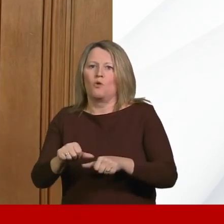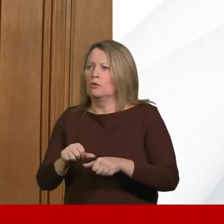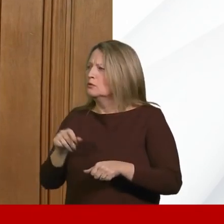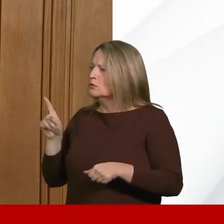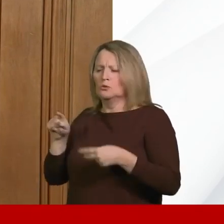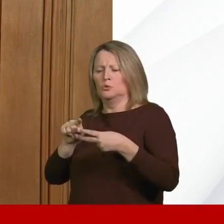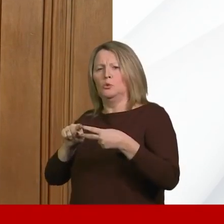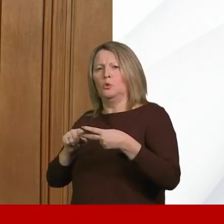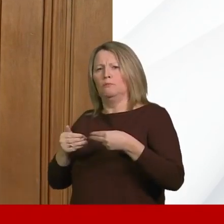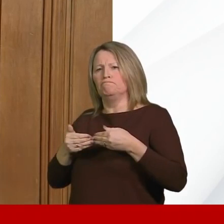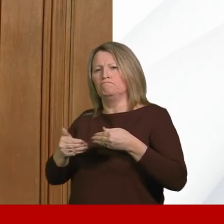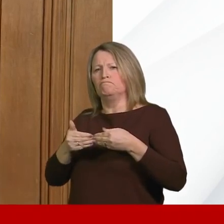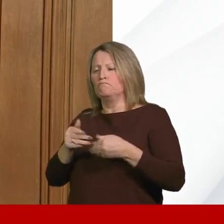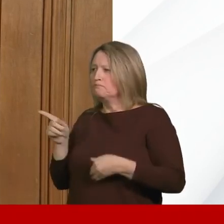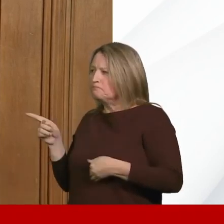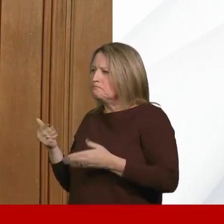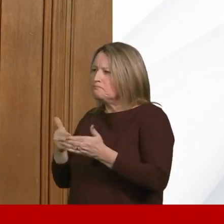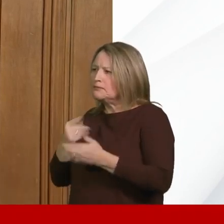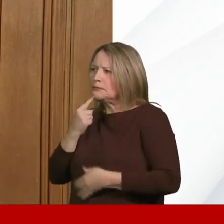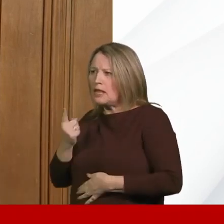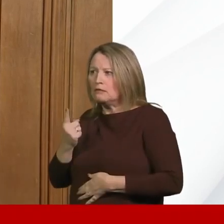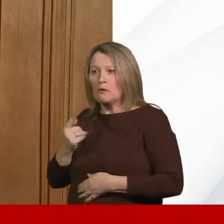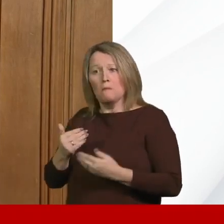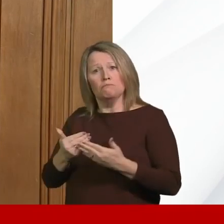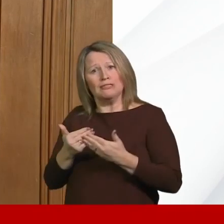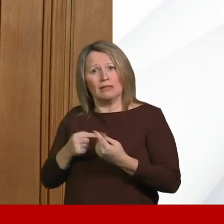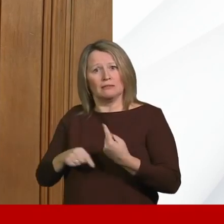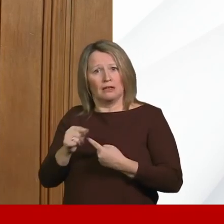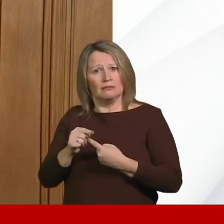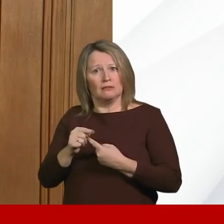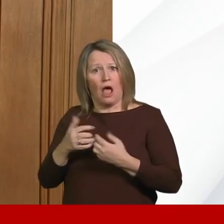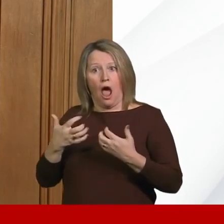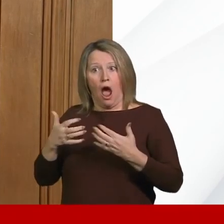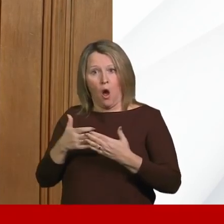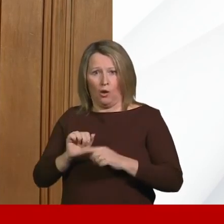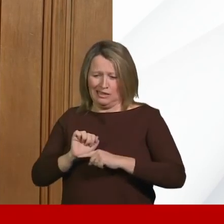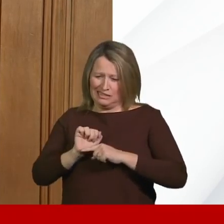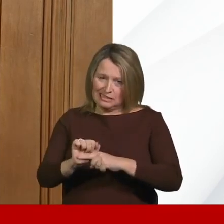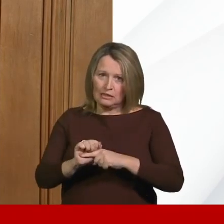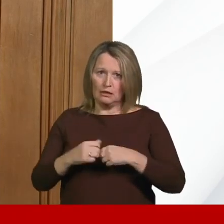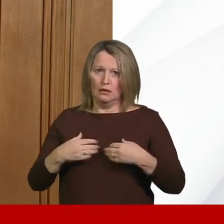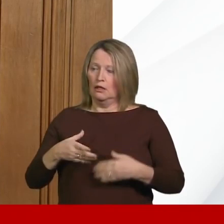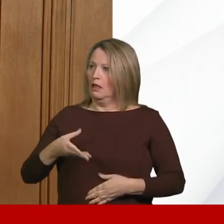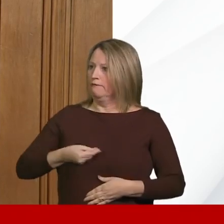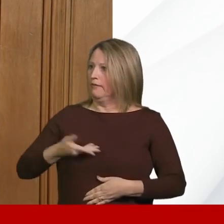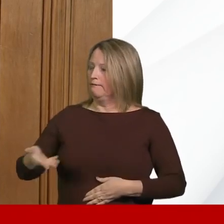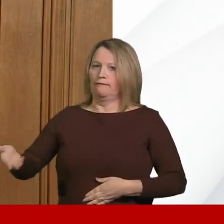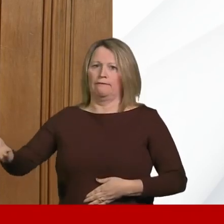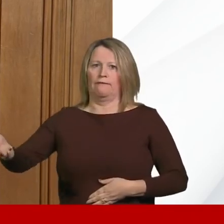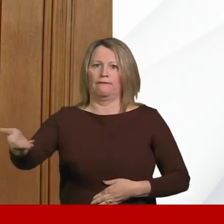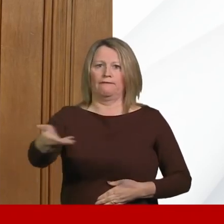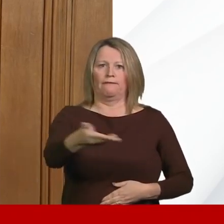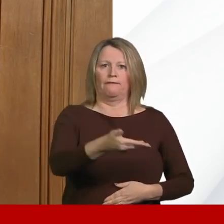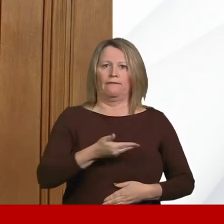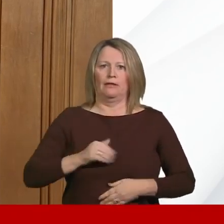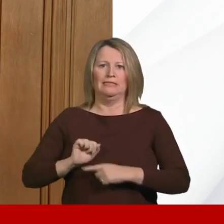category of the first. It's about making sure that we stop transmission, reduce transmission, and children are not